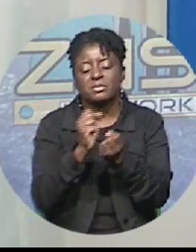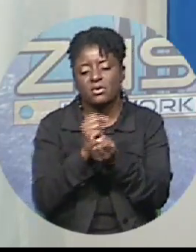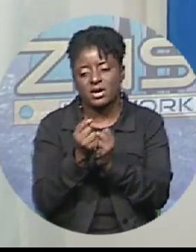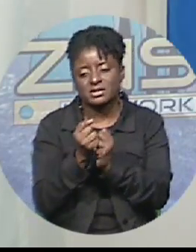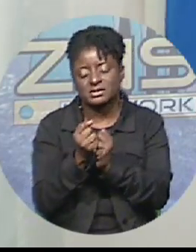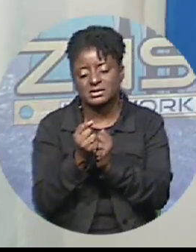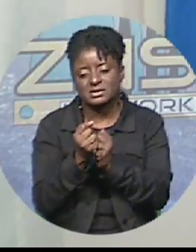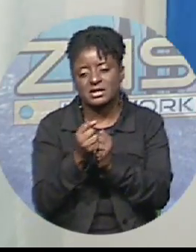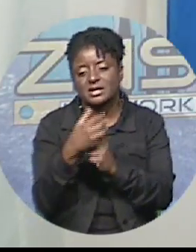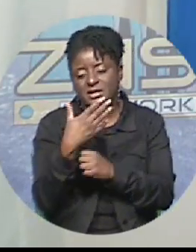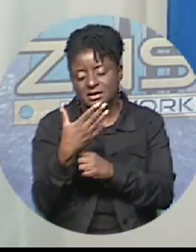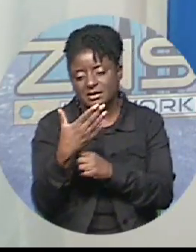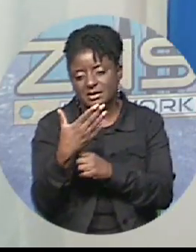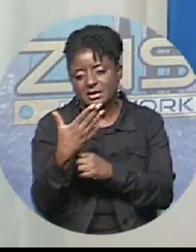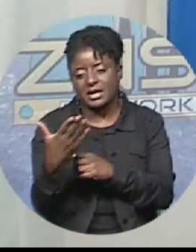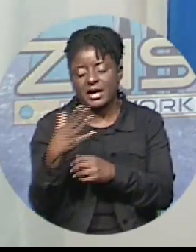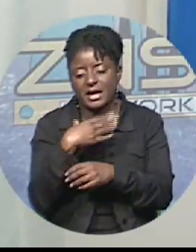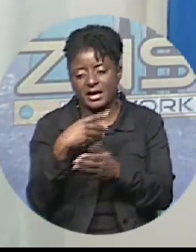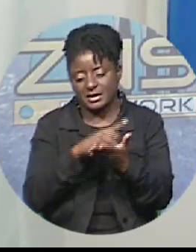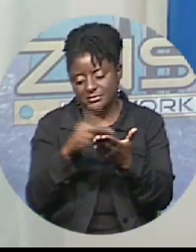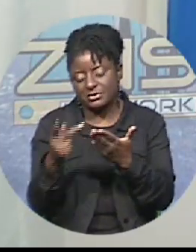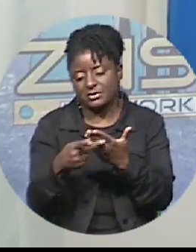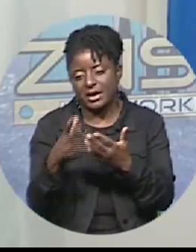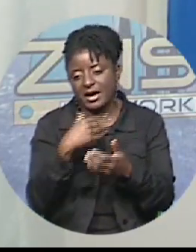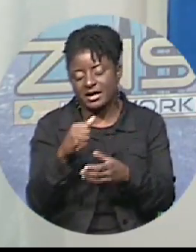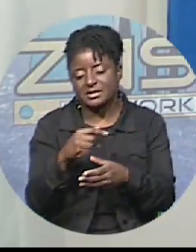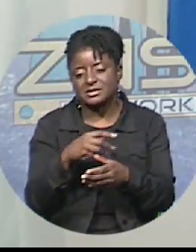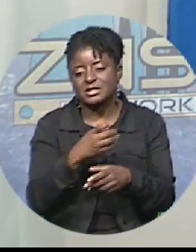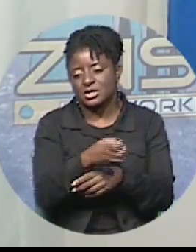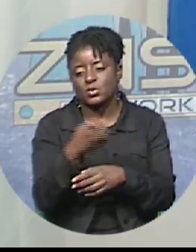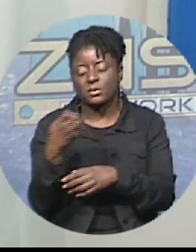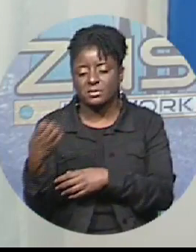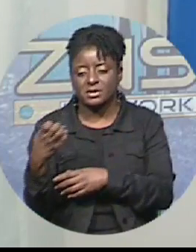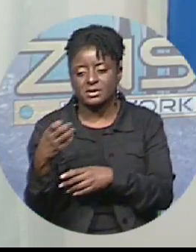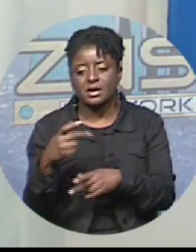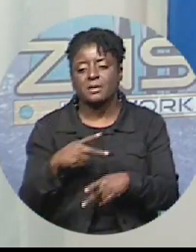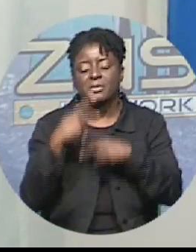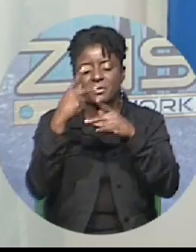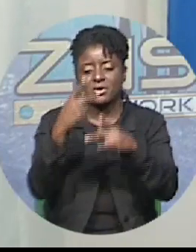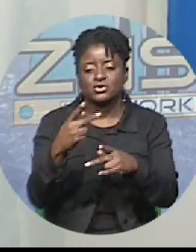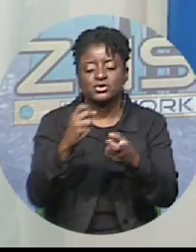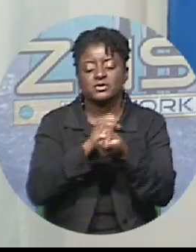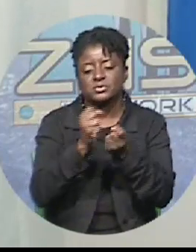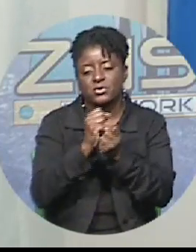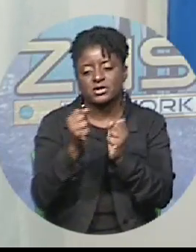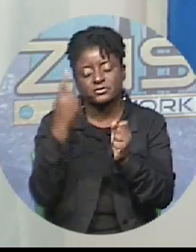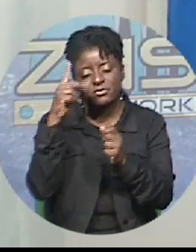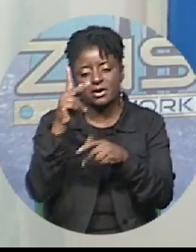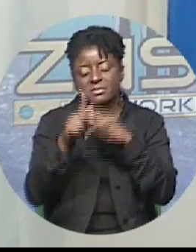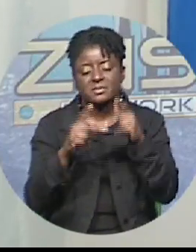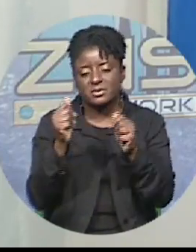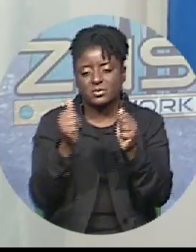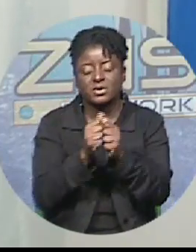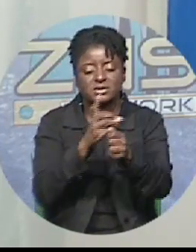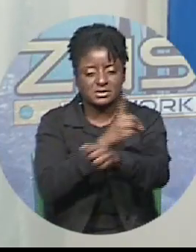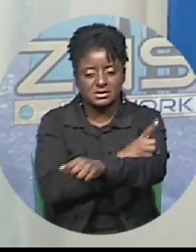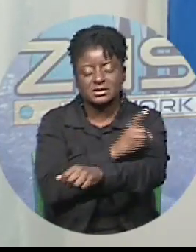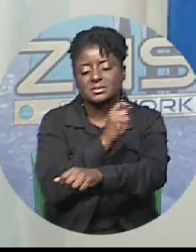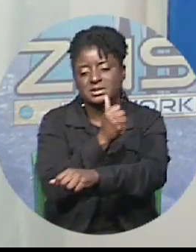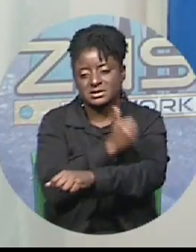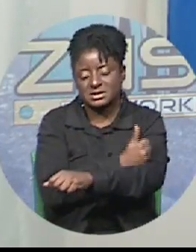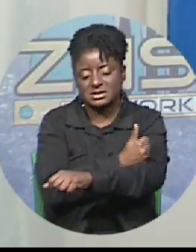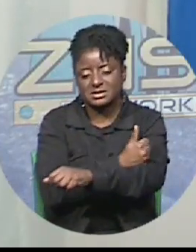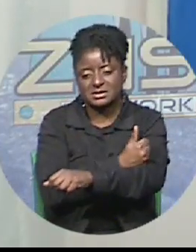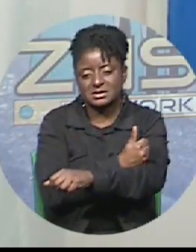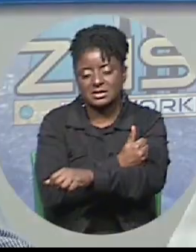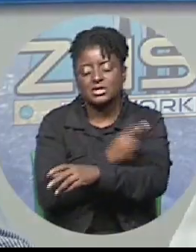implements and equipment. Promotion of sports for people with disabilities. Technical exchange for undertaking